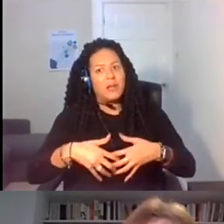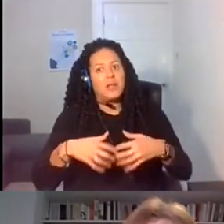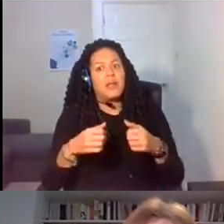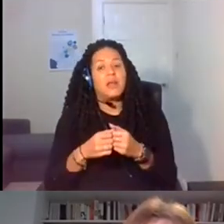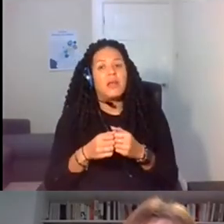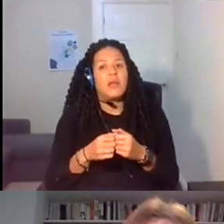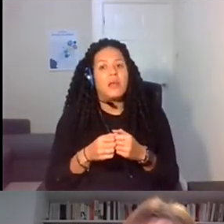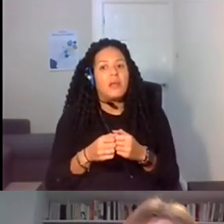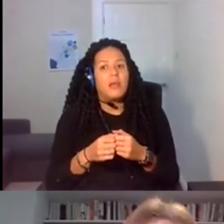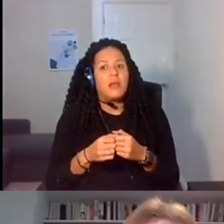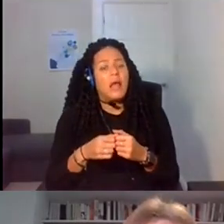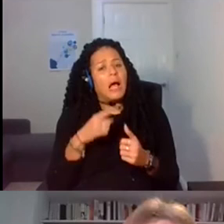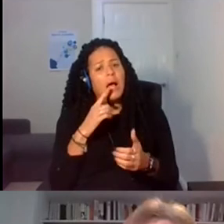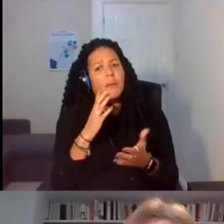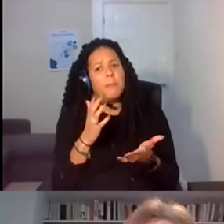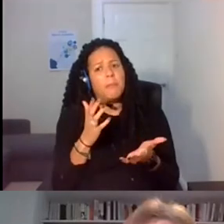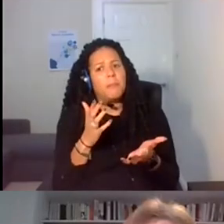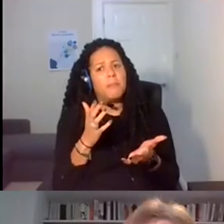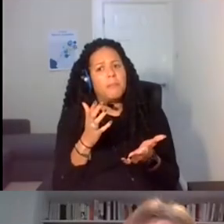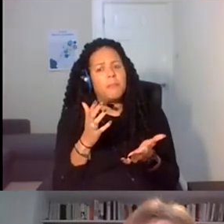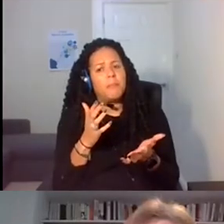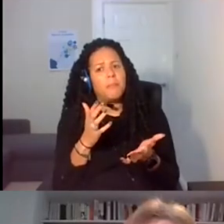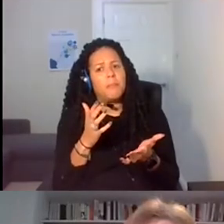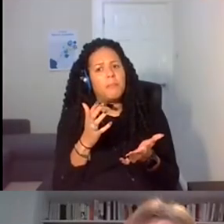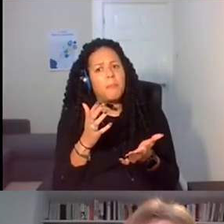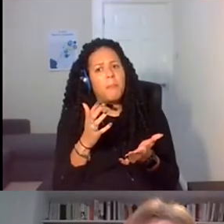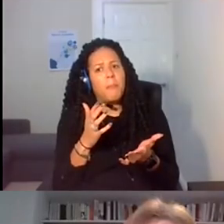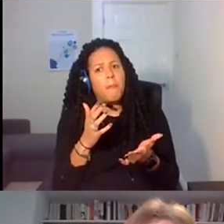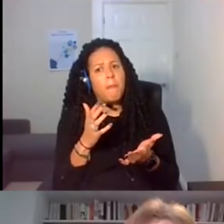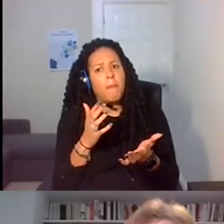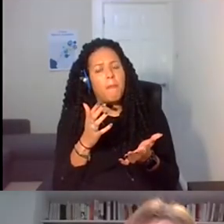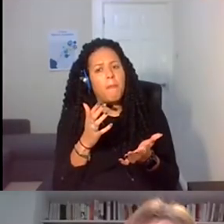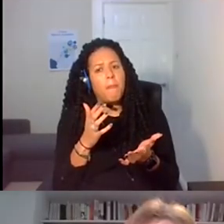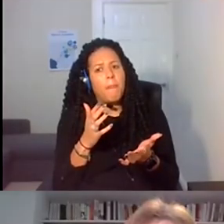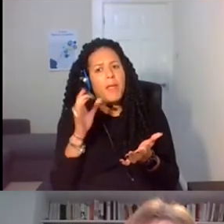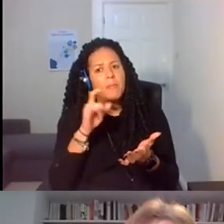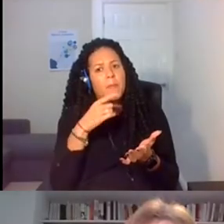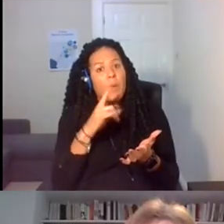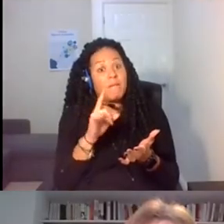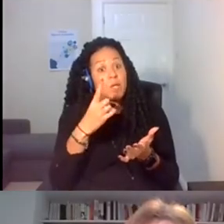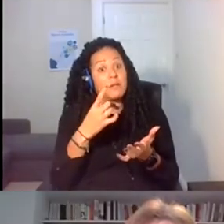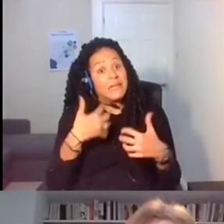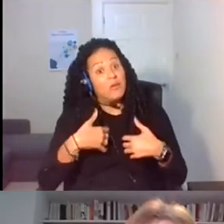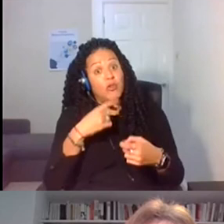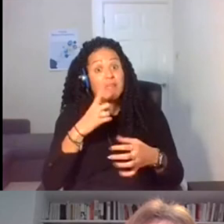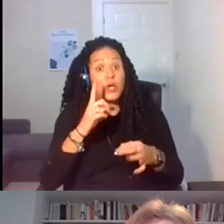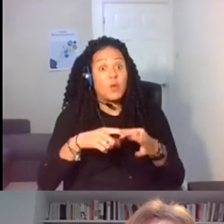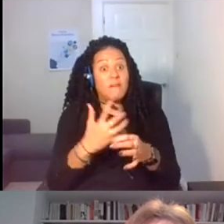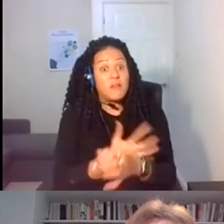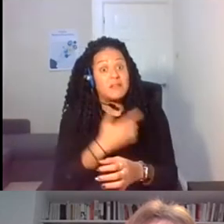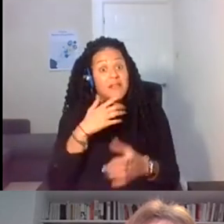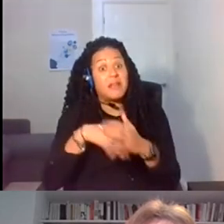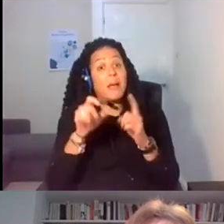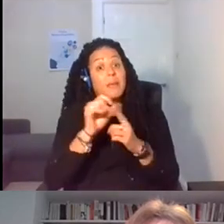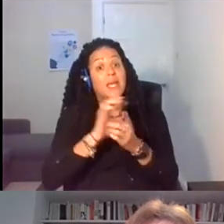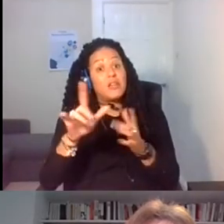and I actually got the first grasp of quantum physics in my PhD. And